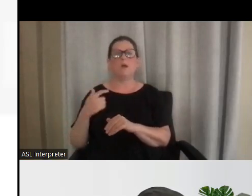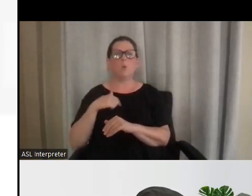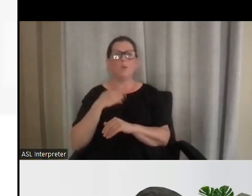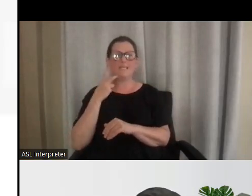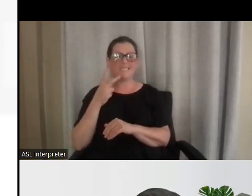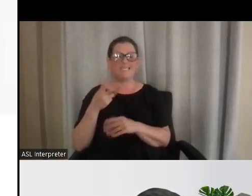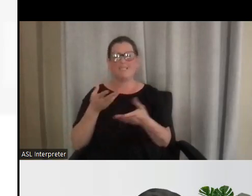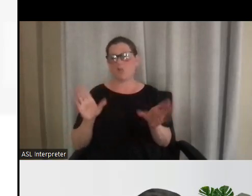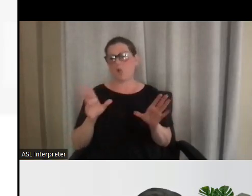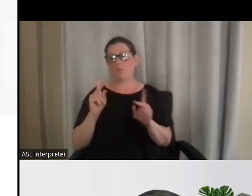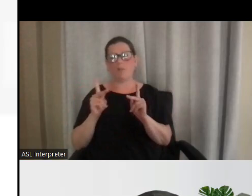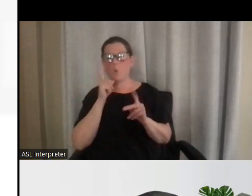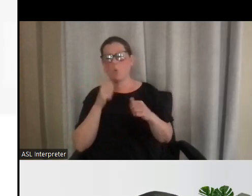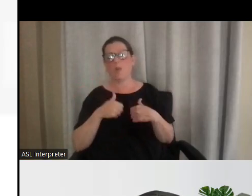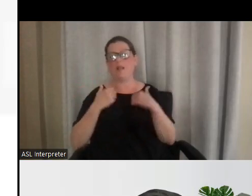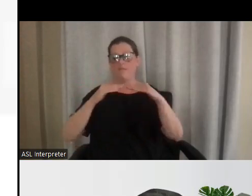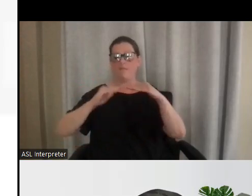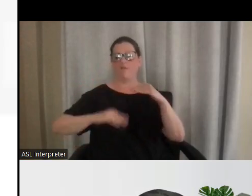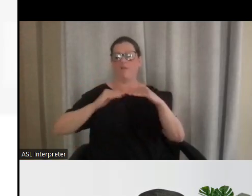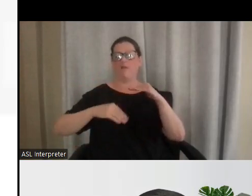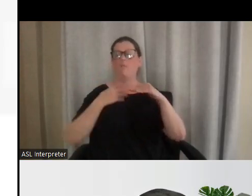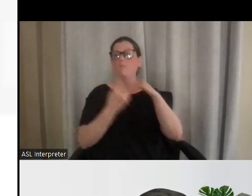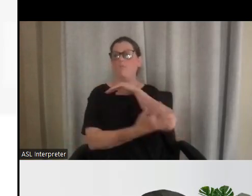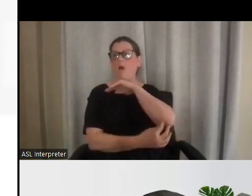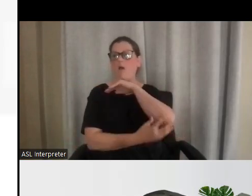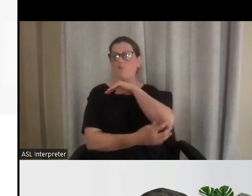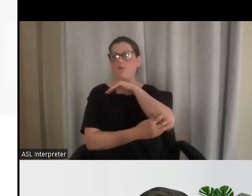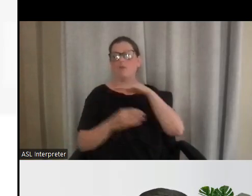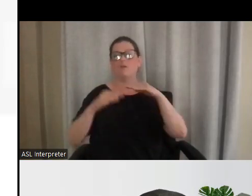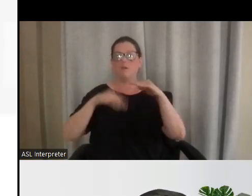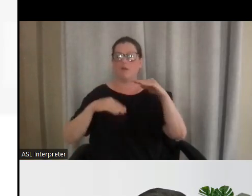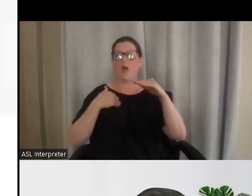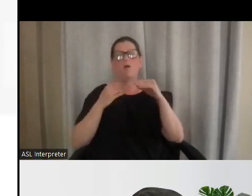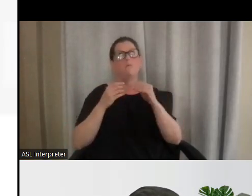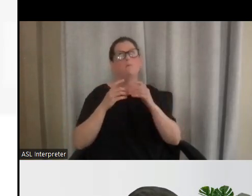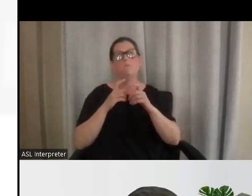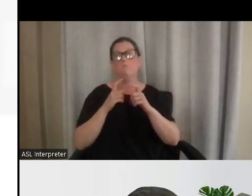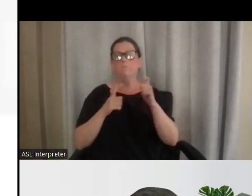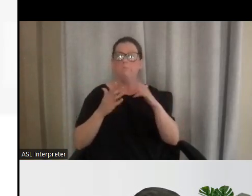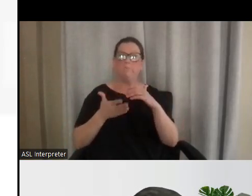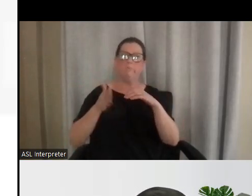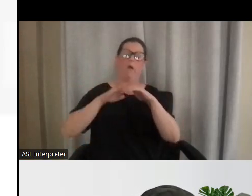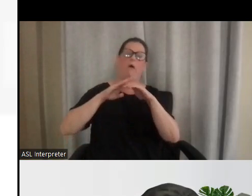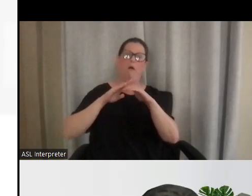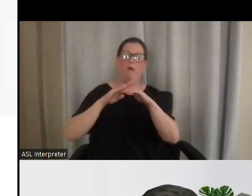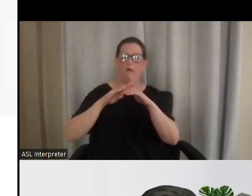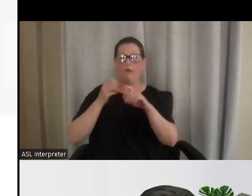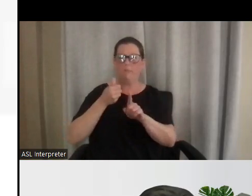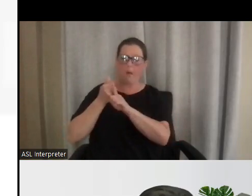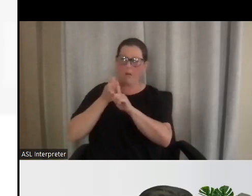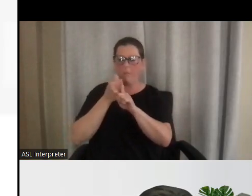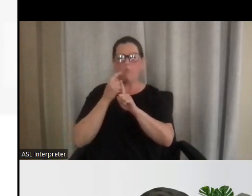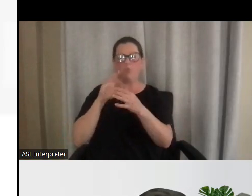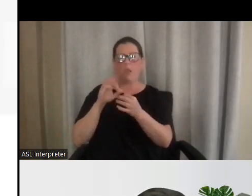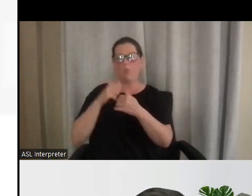individuals who are living below the poverty line are experiencing significantly higher rates of mental health conditions.